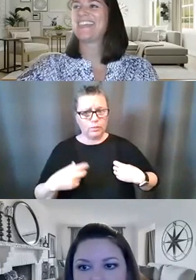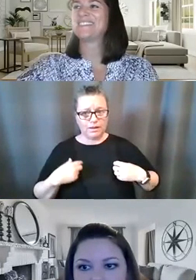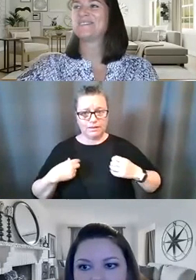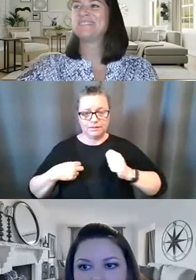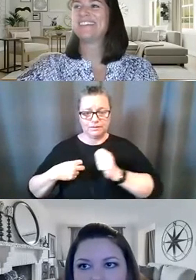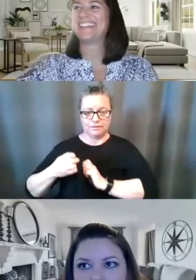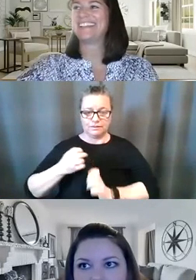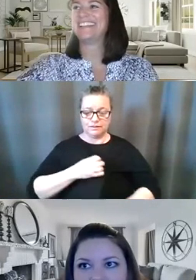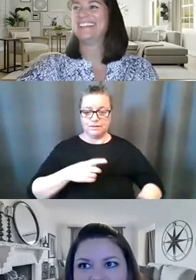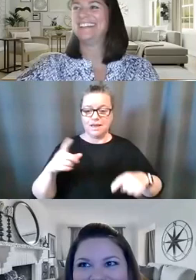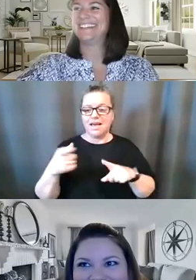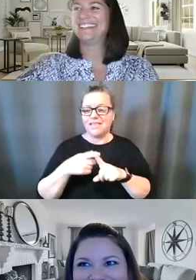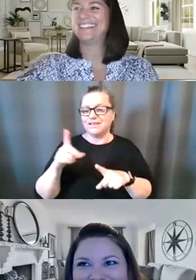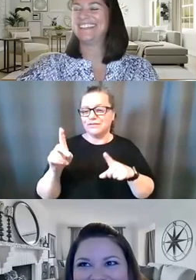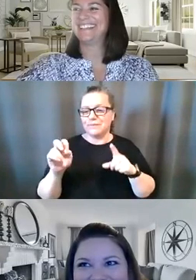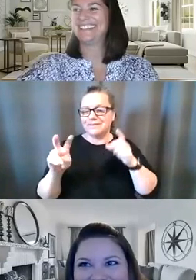And that's from Devin.